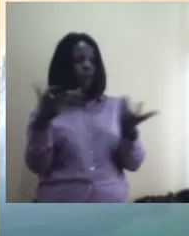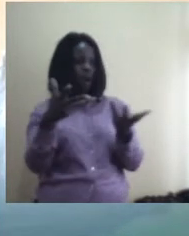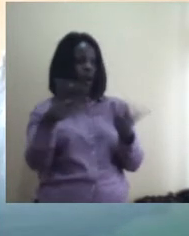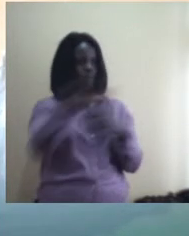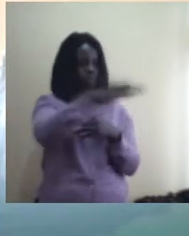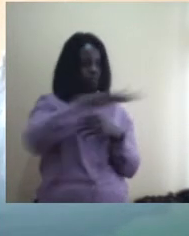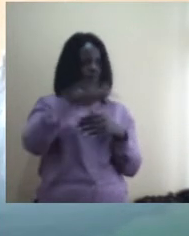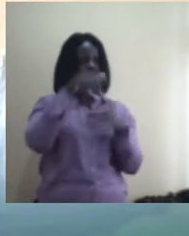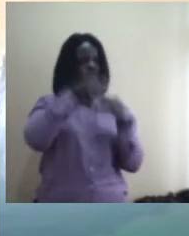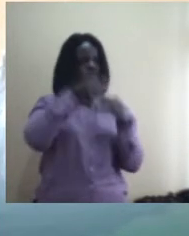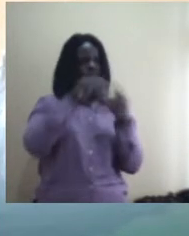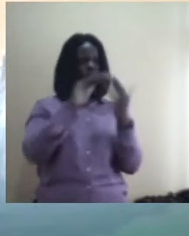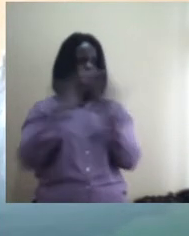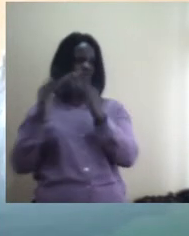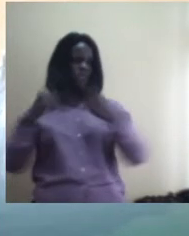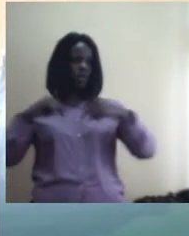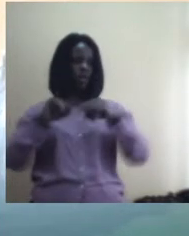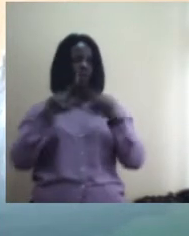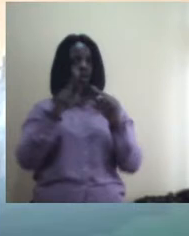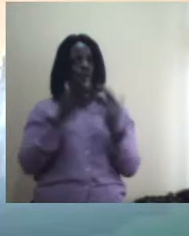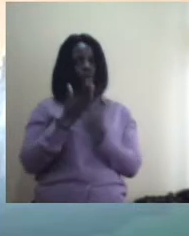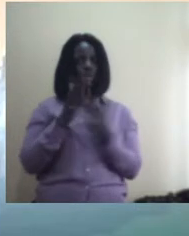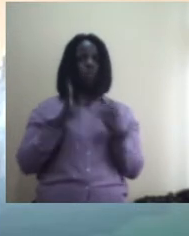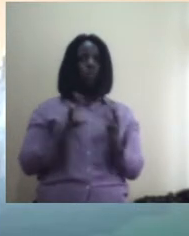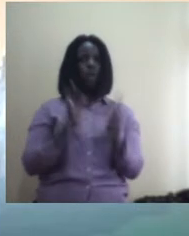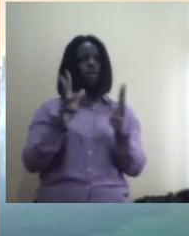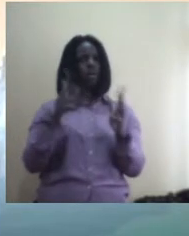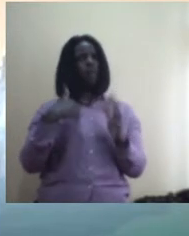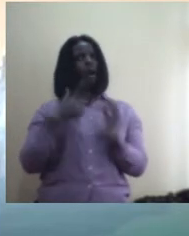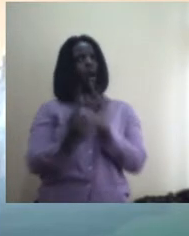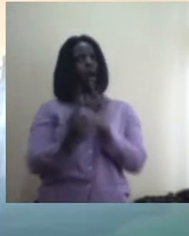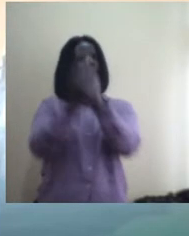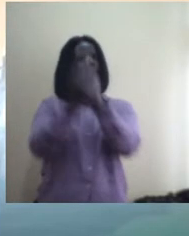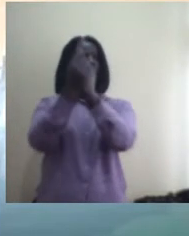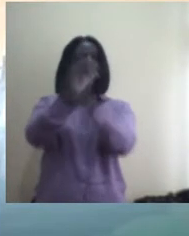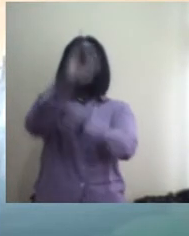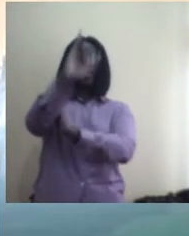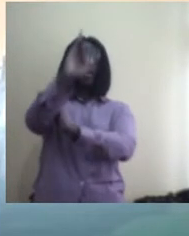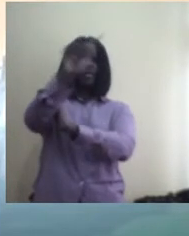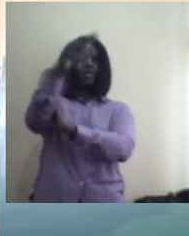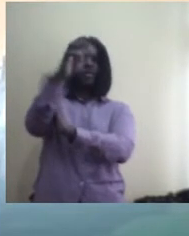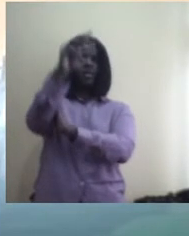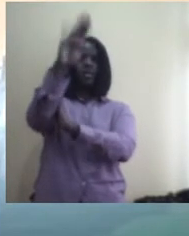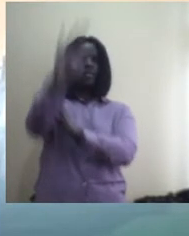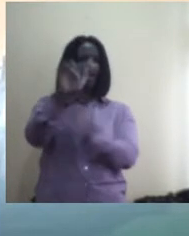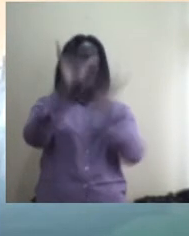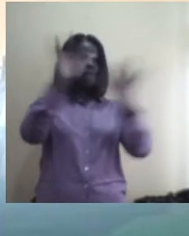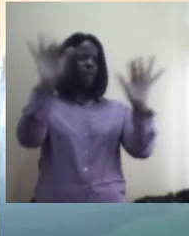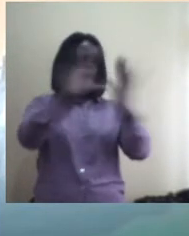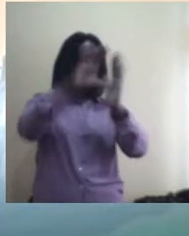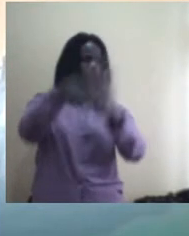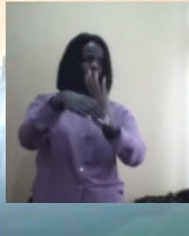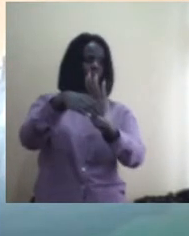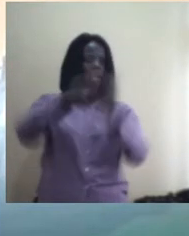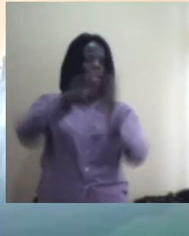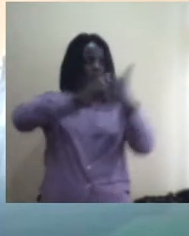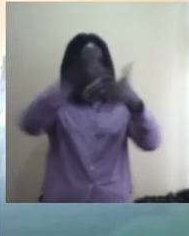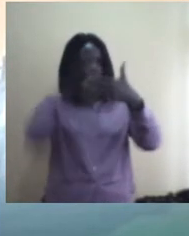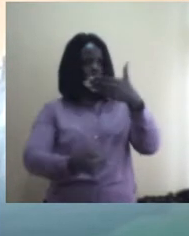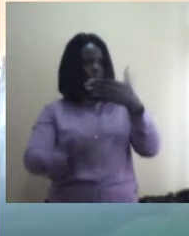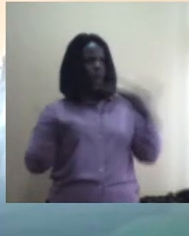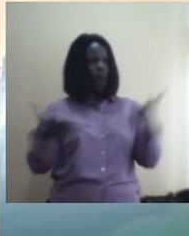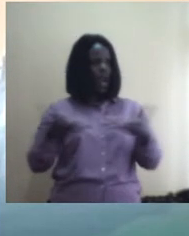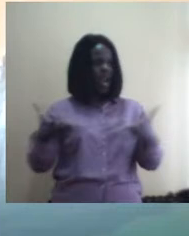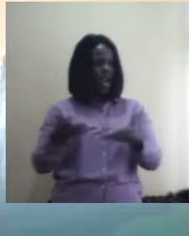our society. Through this initiative, I was introduced to Itemba for the Disabled project situated